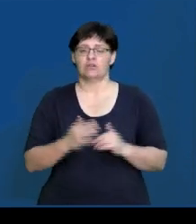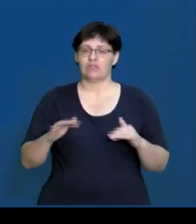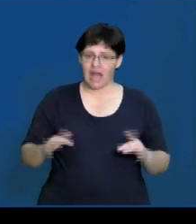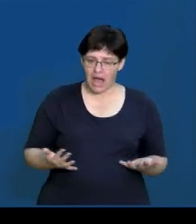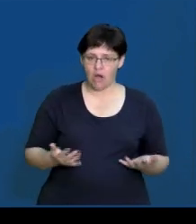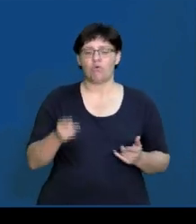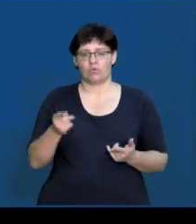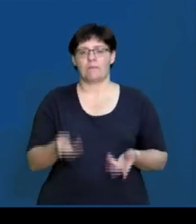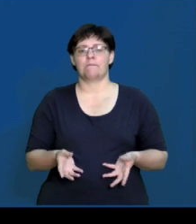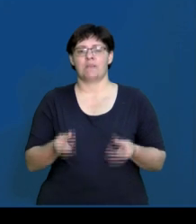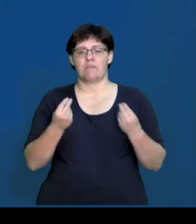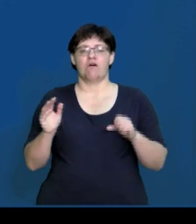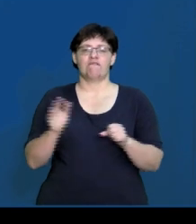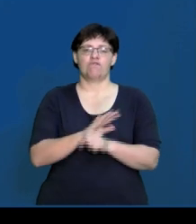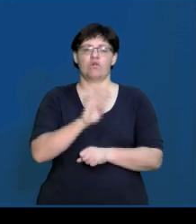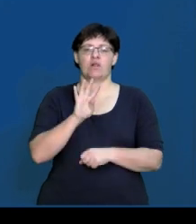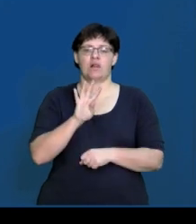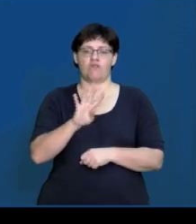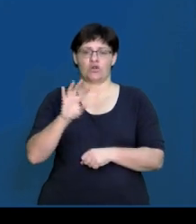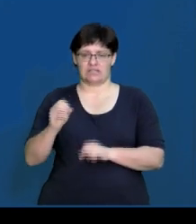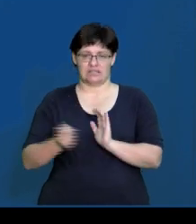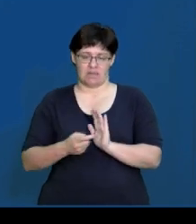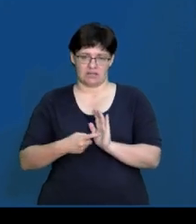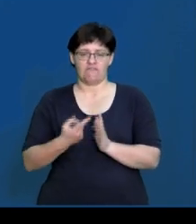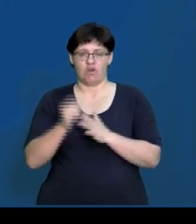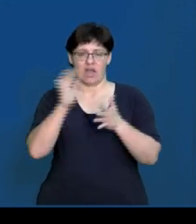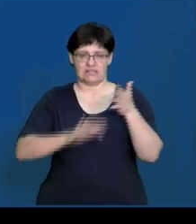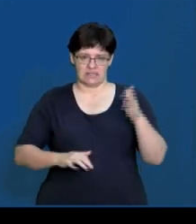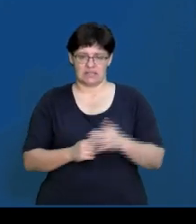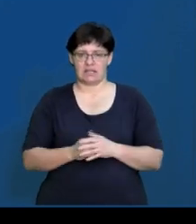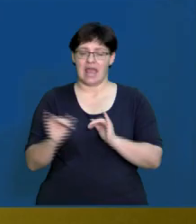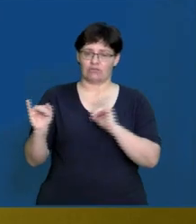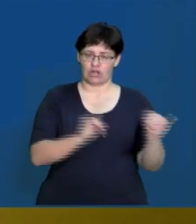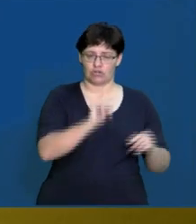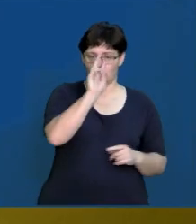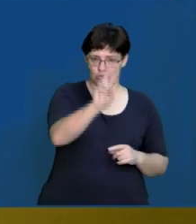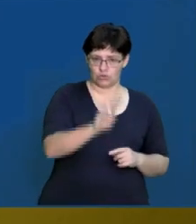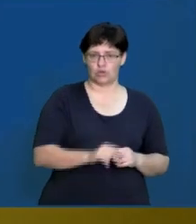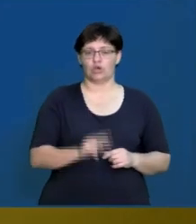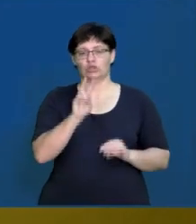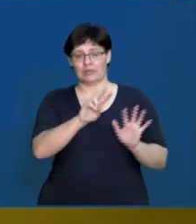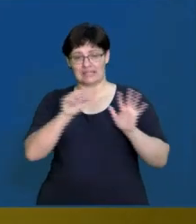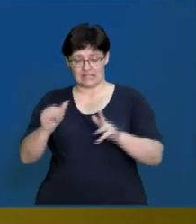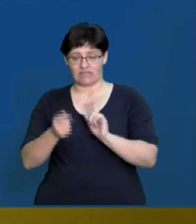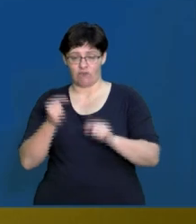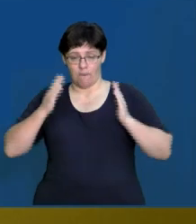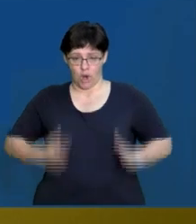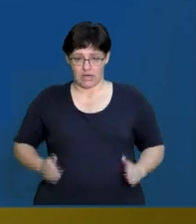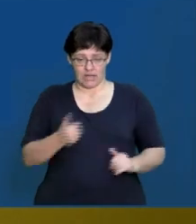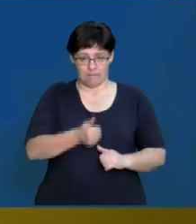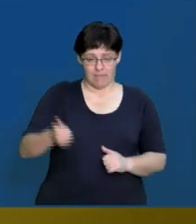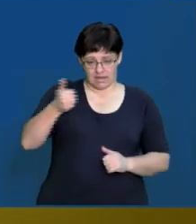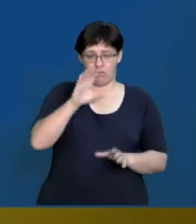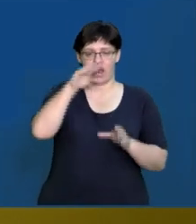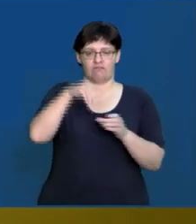that, right? So this is how you would get your full 40 marks for the essay, 2 marks for the introduction, your 26